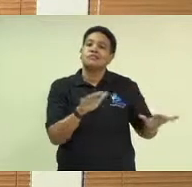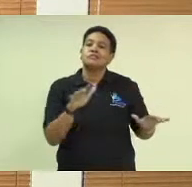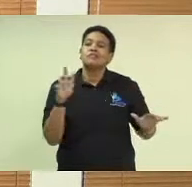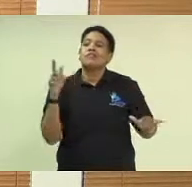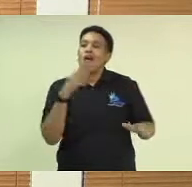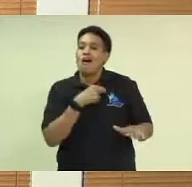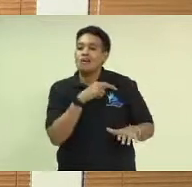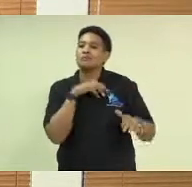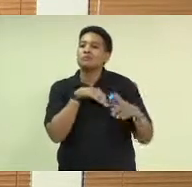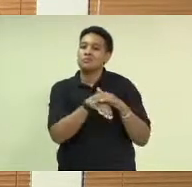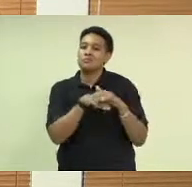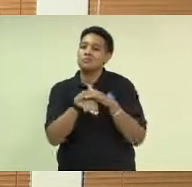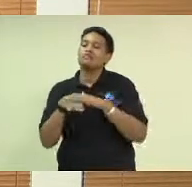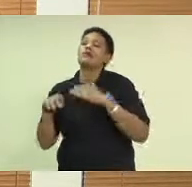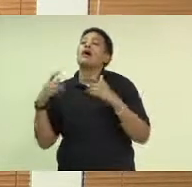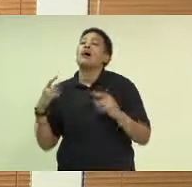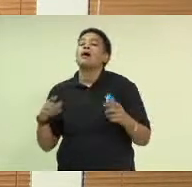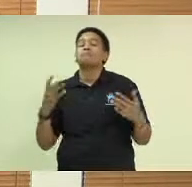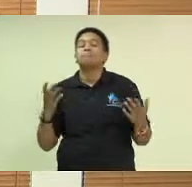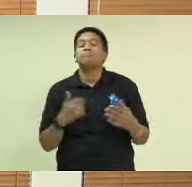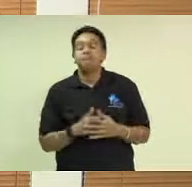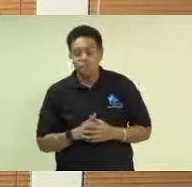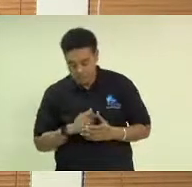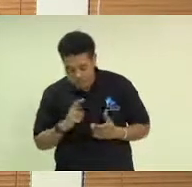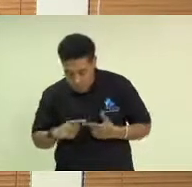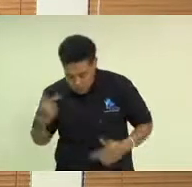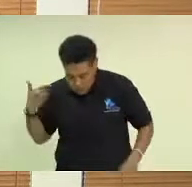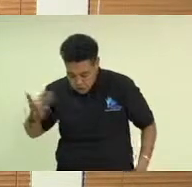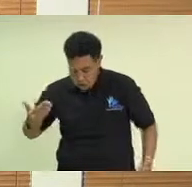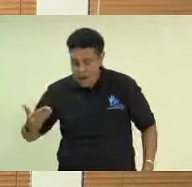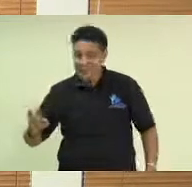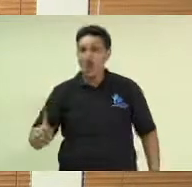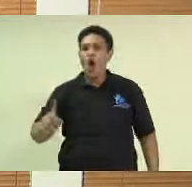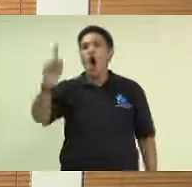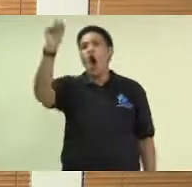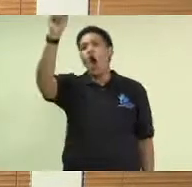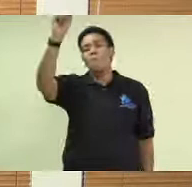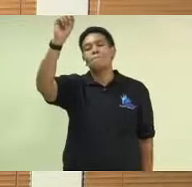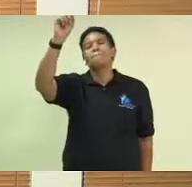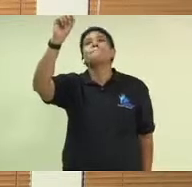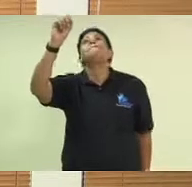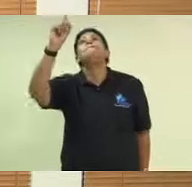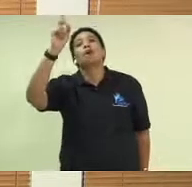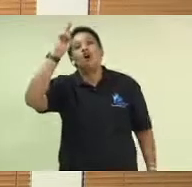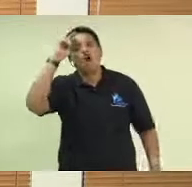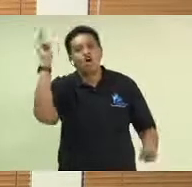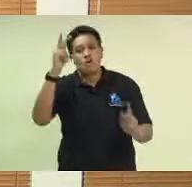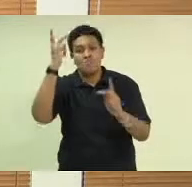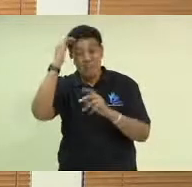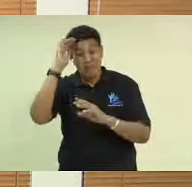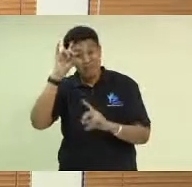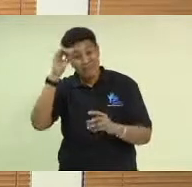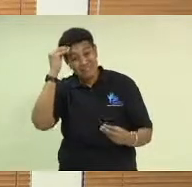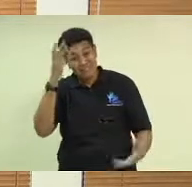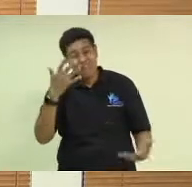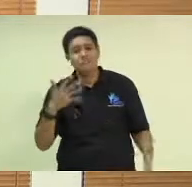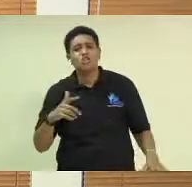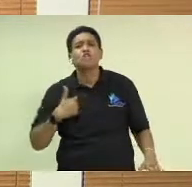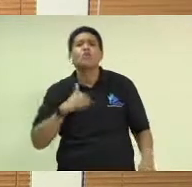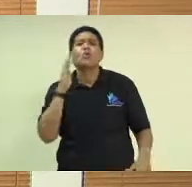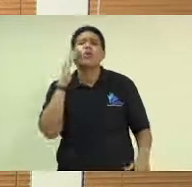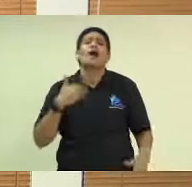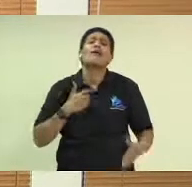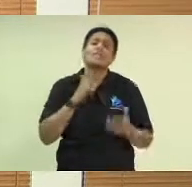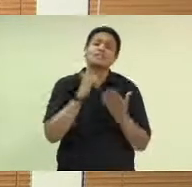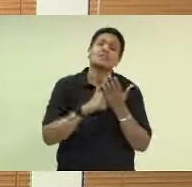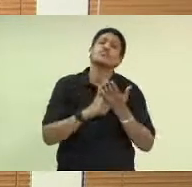reproductive hospitalization, trending up. And the Honorable Prime Minister did say that we will have a